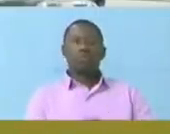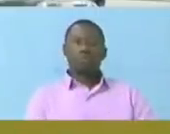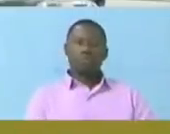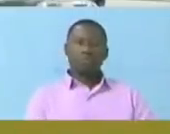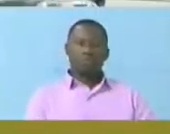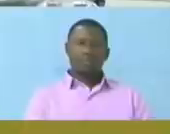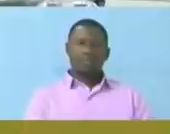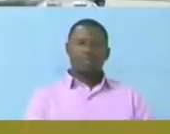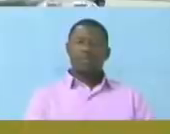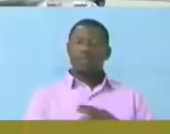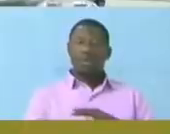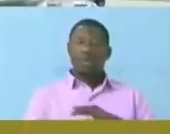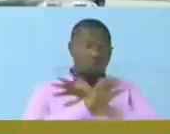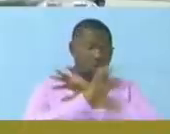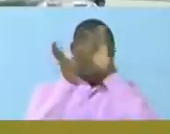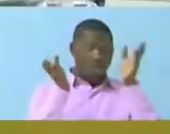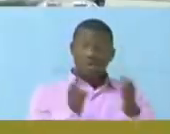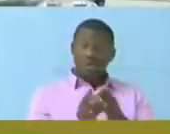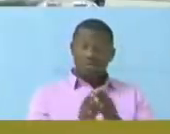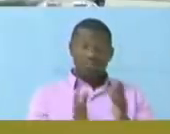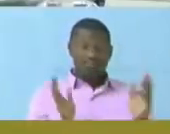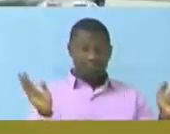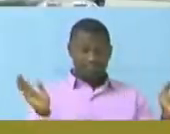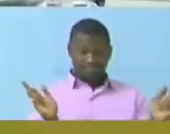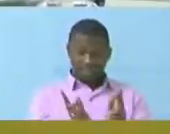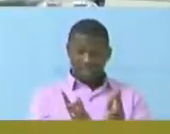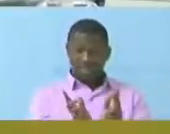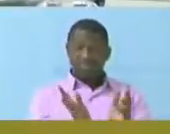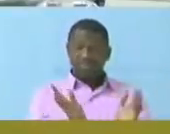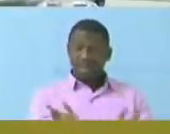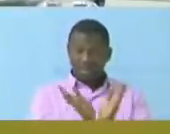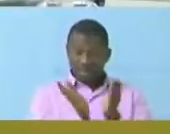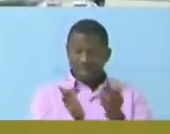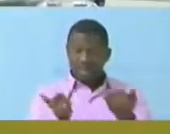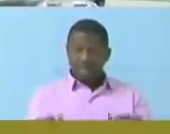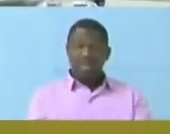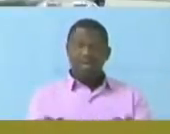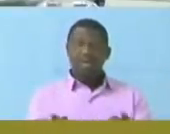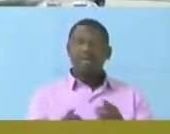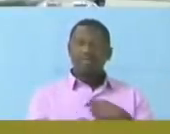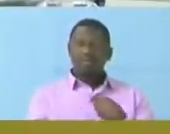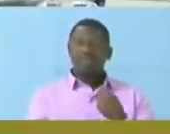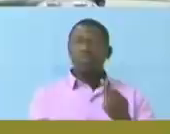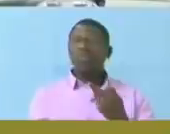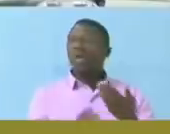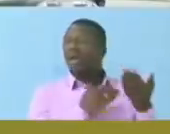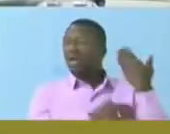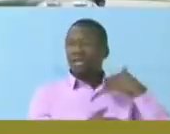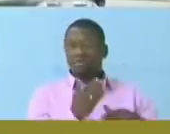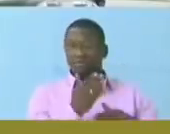fall in here. Nko ebeye benjang yetembe. And I was the one because I've been their commander.